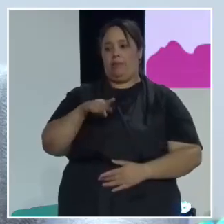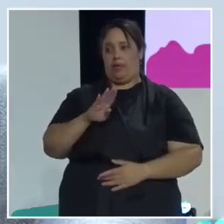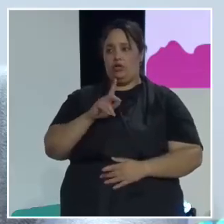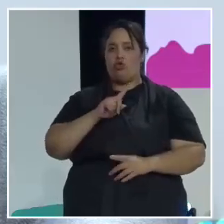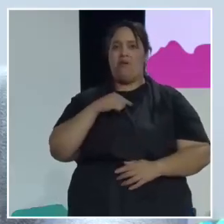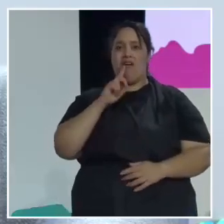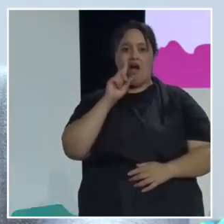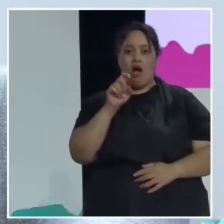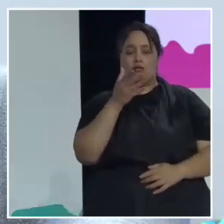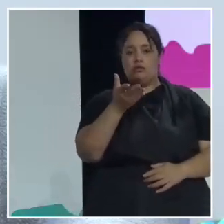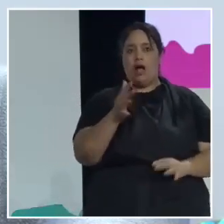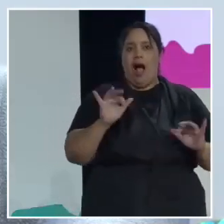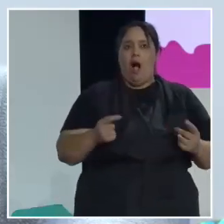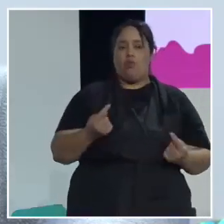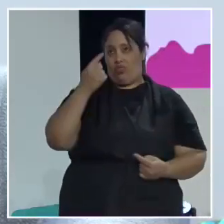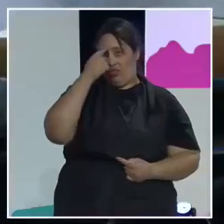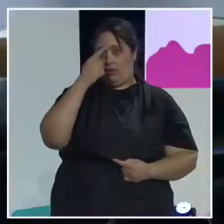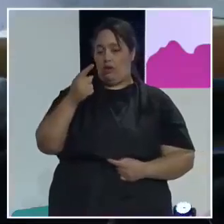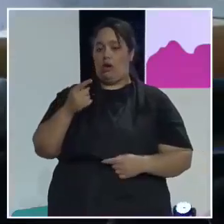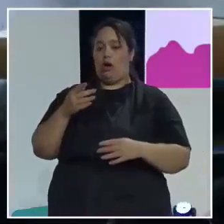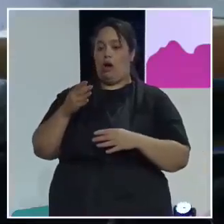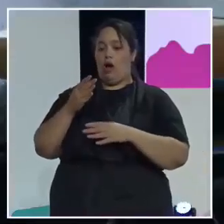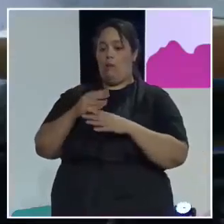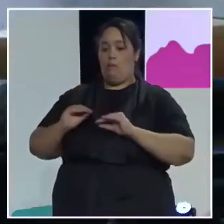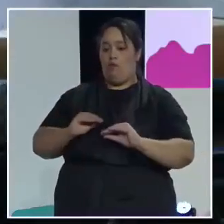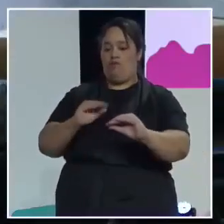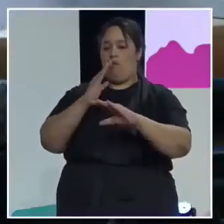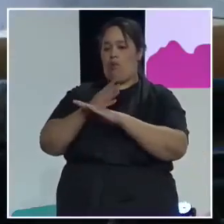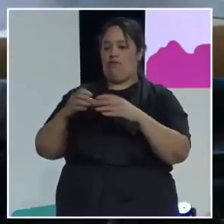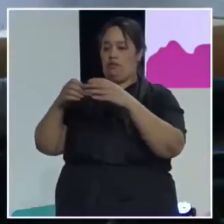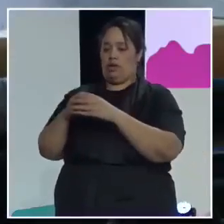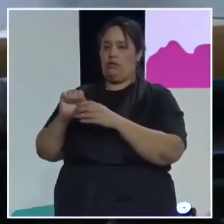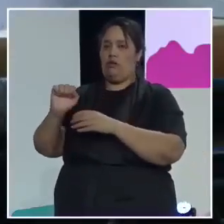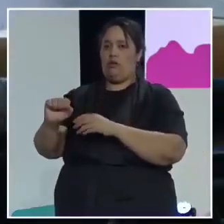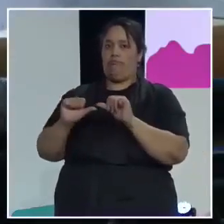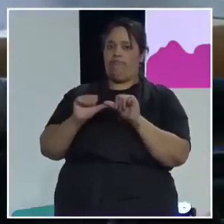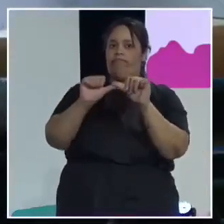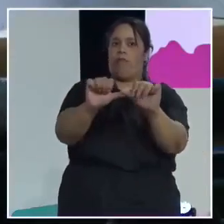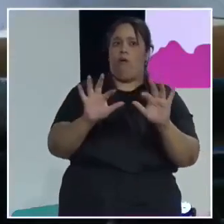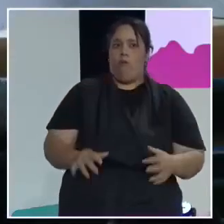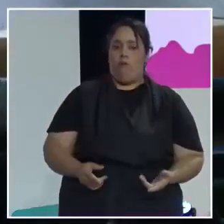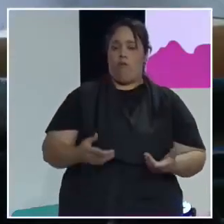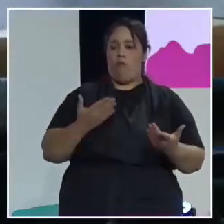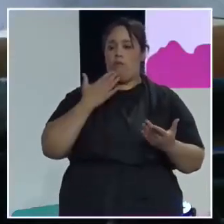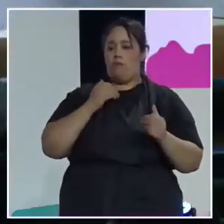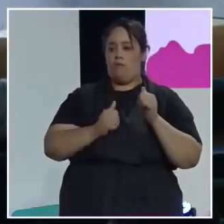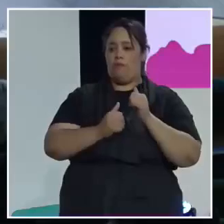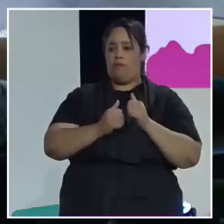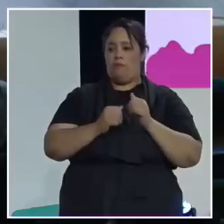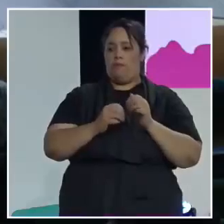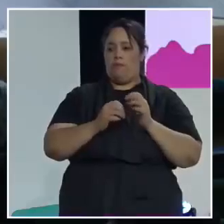is how would you think that the private sector mobilization agenda can be reformed to mitigate the pitfalls and